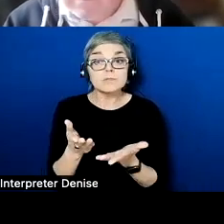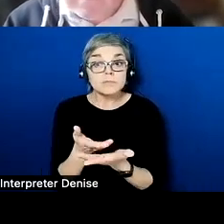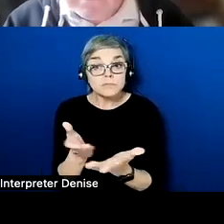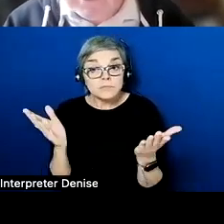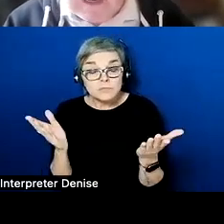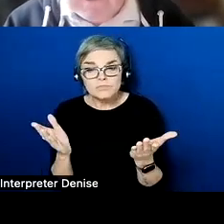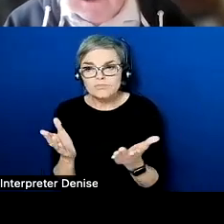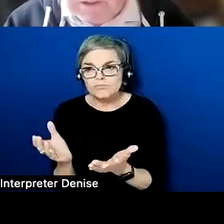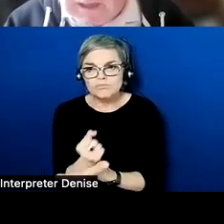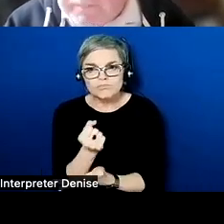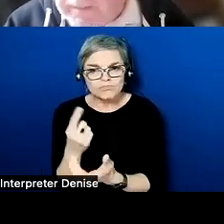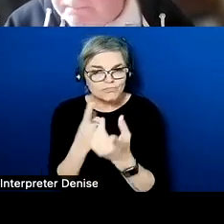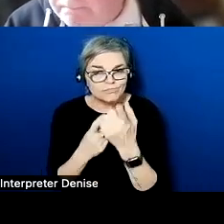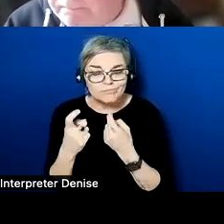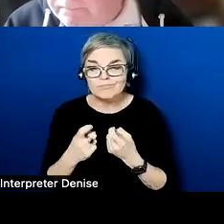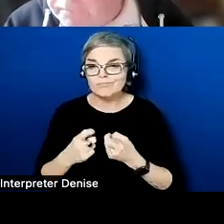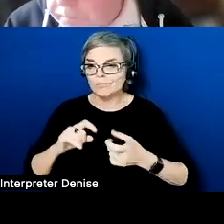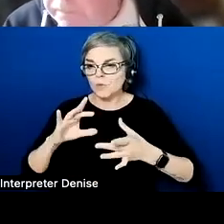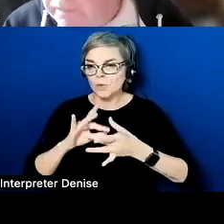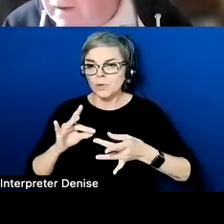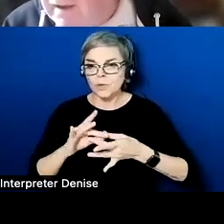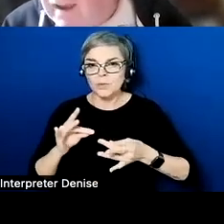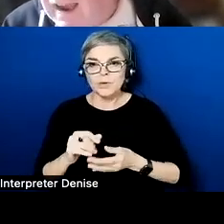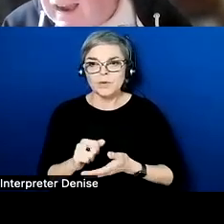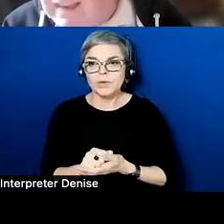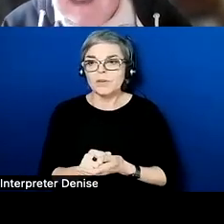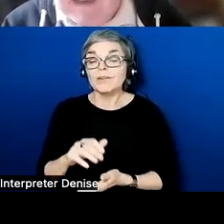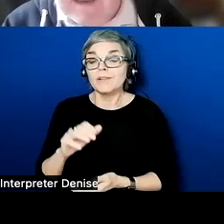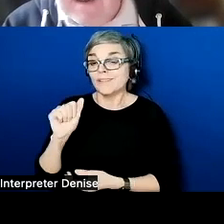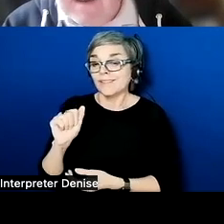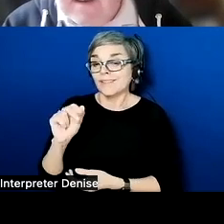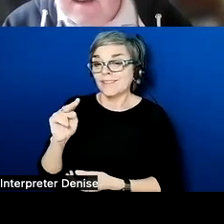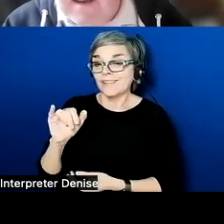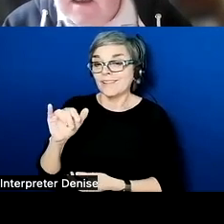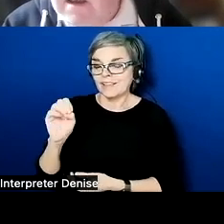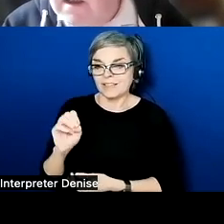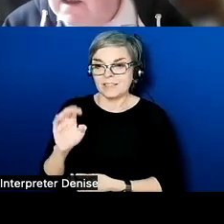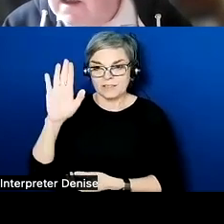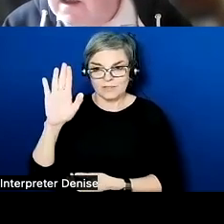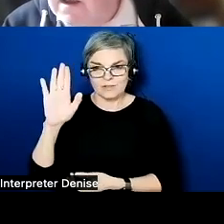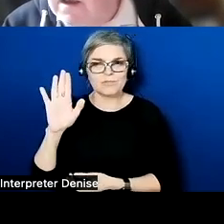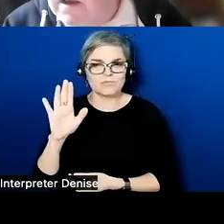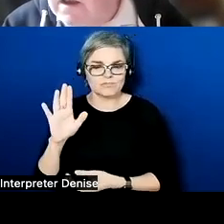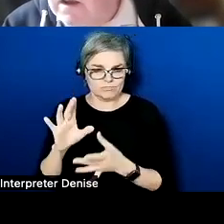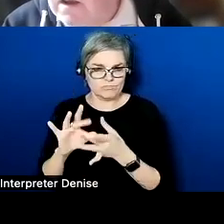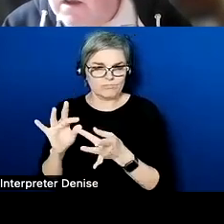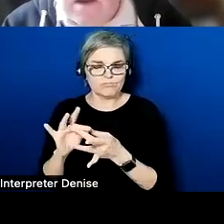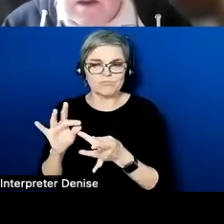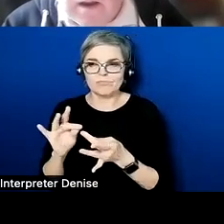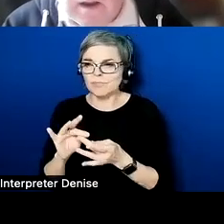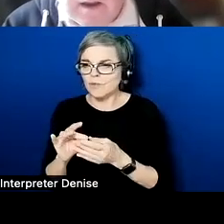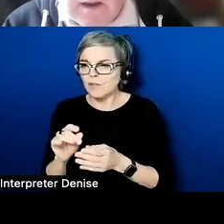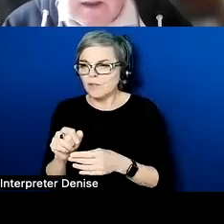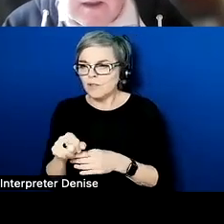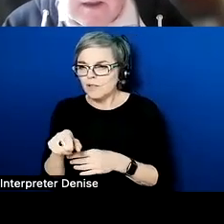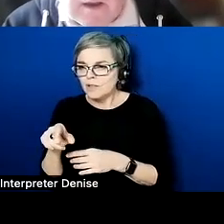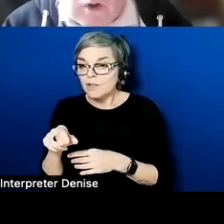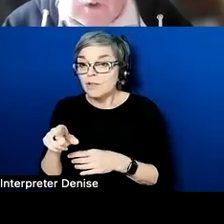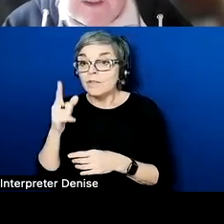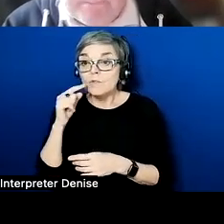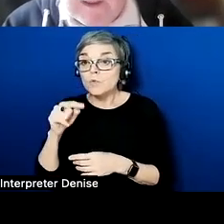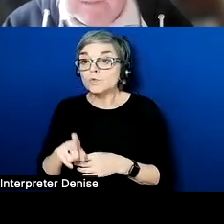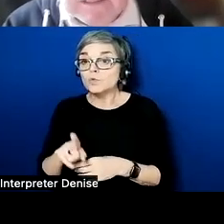I'm aware Paul. the chat was, yep. Yeah, hi, it's Annie here. Hi, Annie. Yes, there were 4, starting with, if you scroll up,